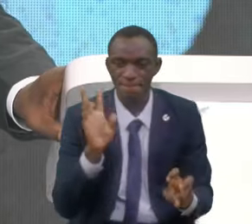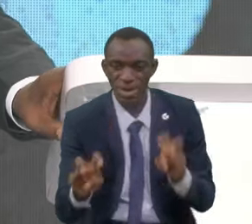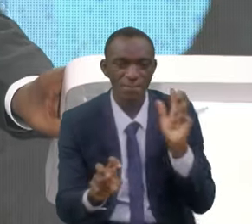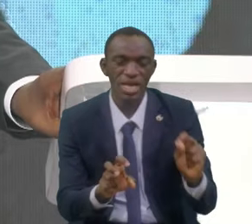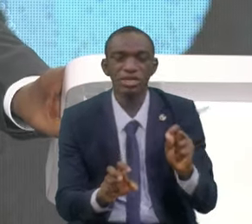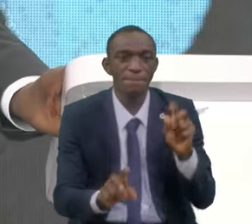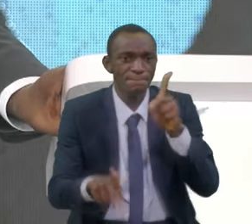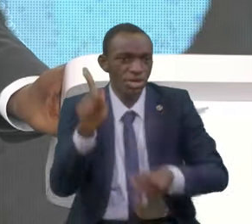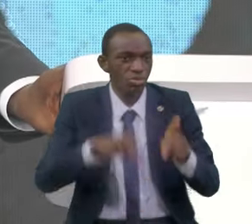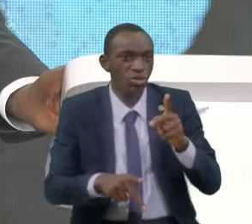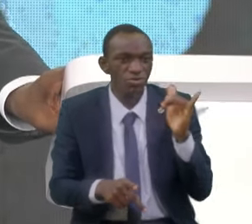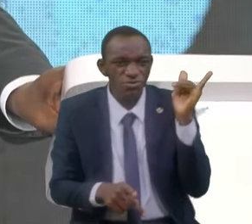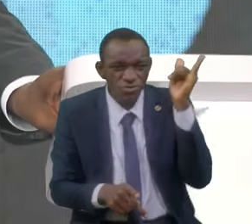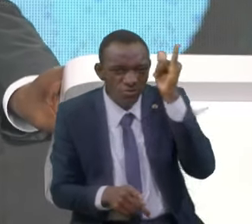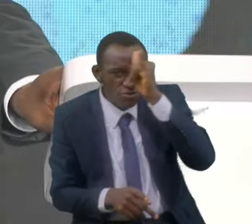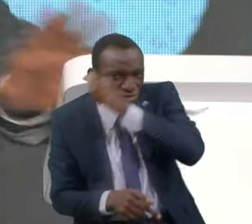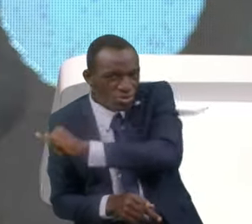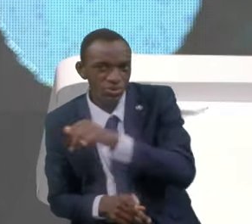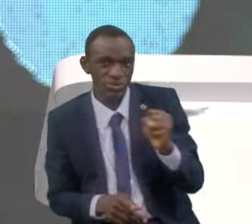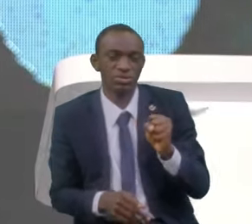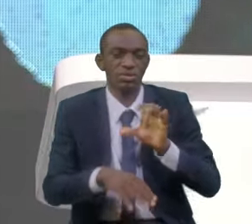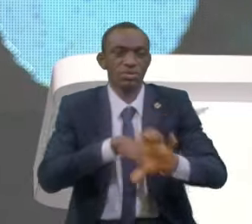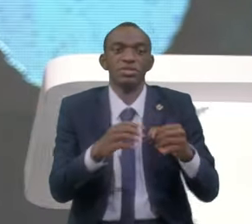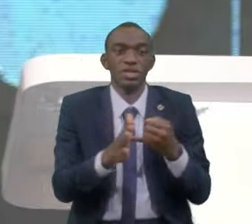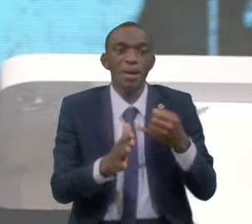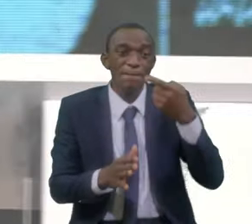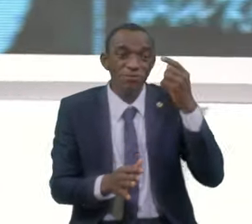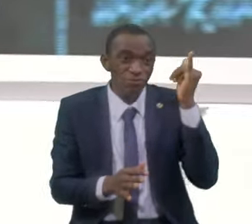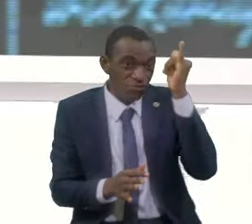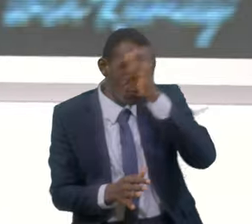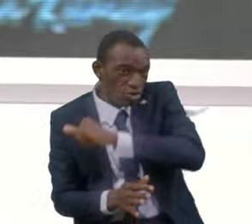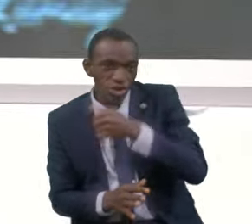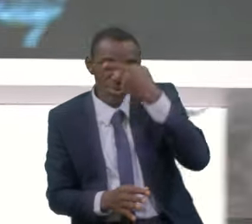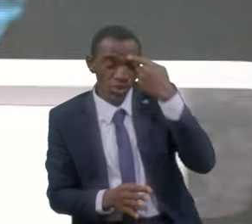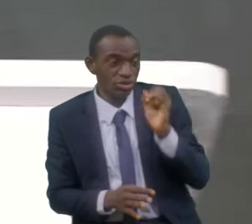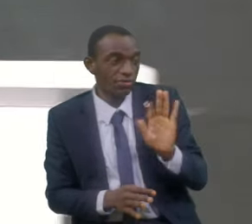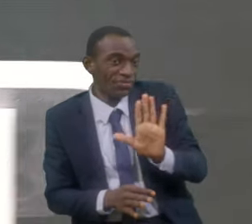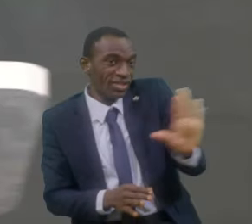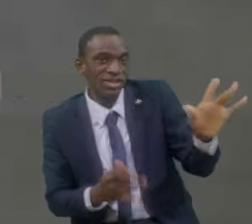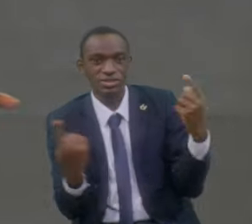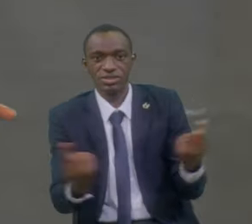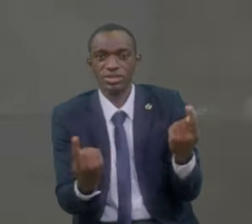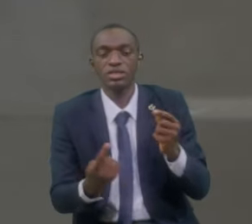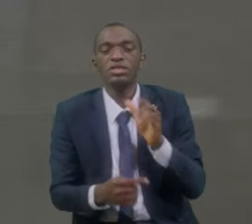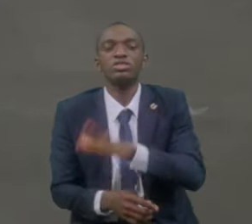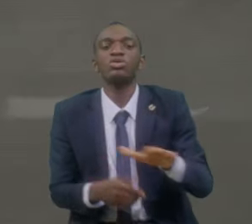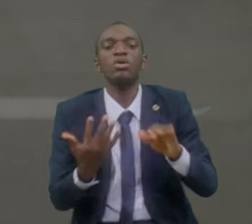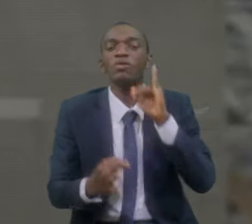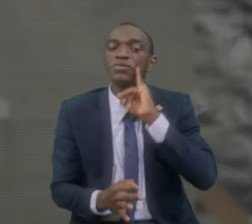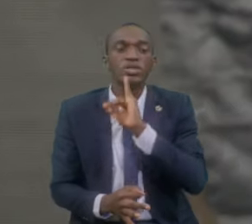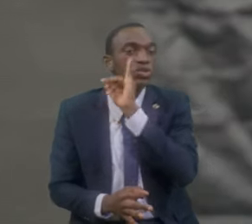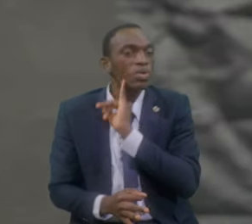Fools, because of their transgression. The children of Israel, they became fools.